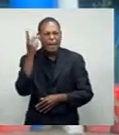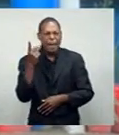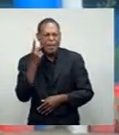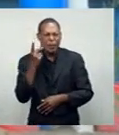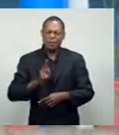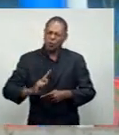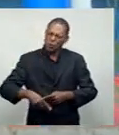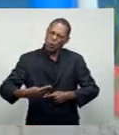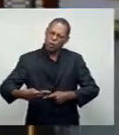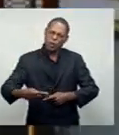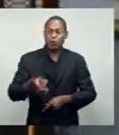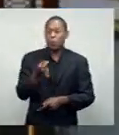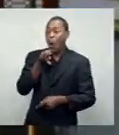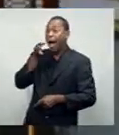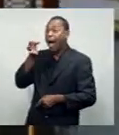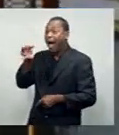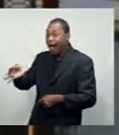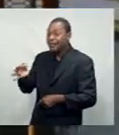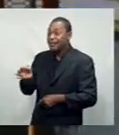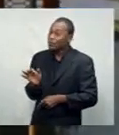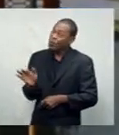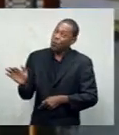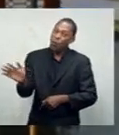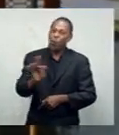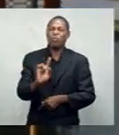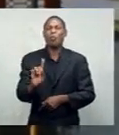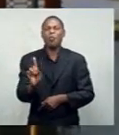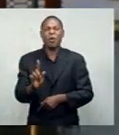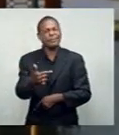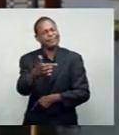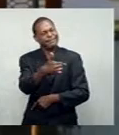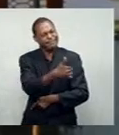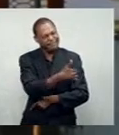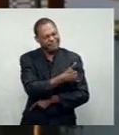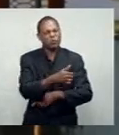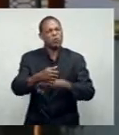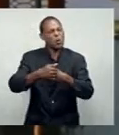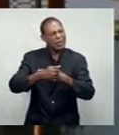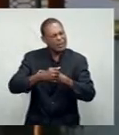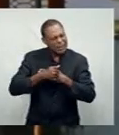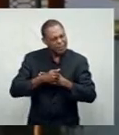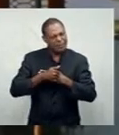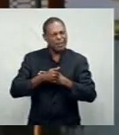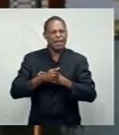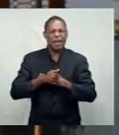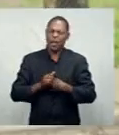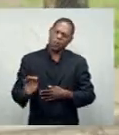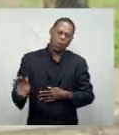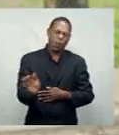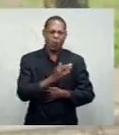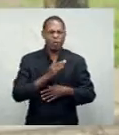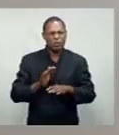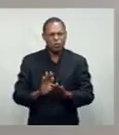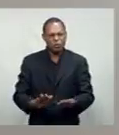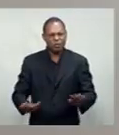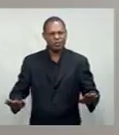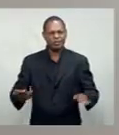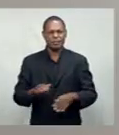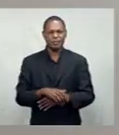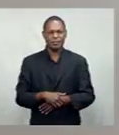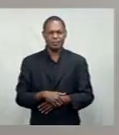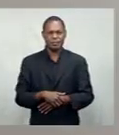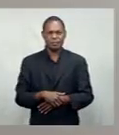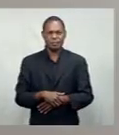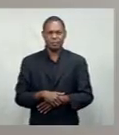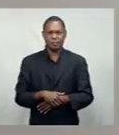has called on parents, guardians and teachers to get vaccinated for their safety, the safety of their loved ones and children. We must